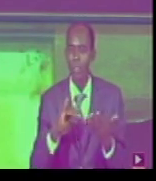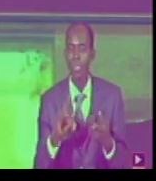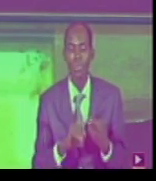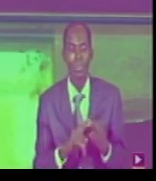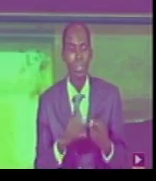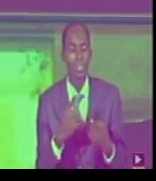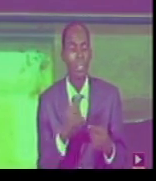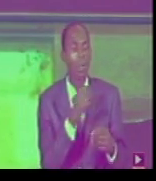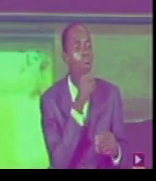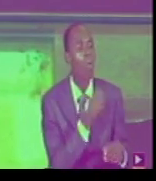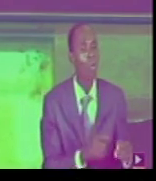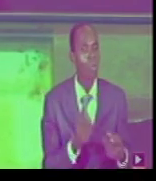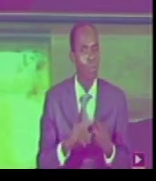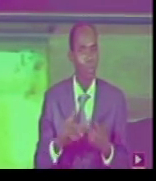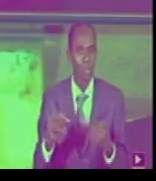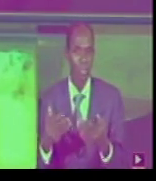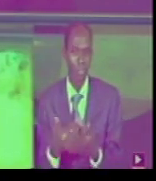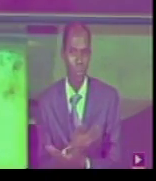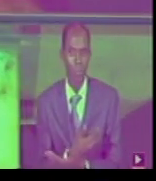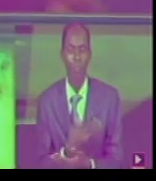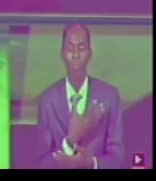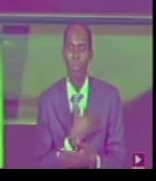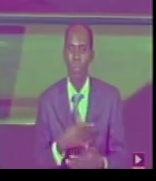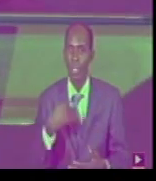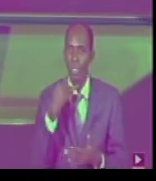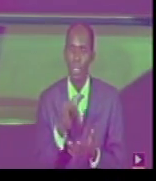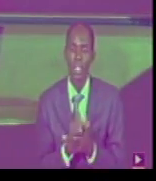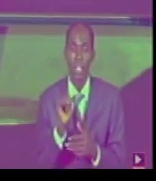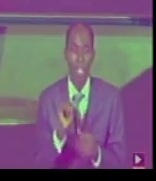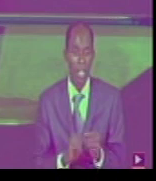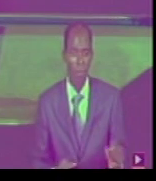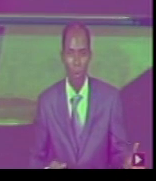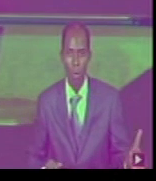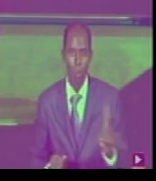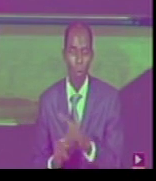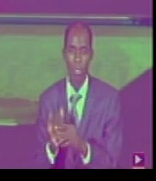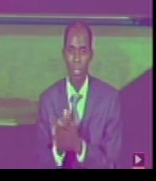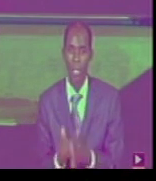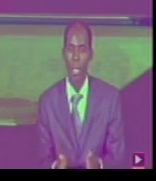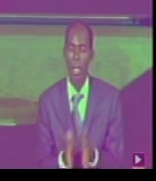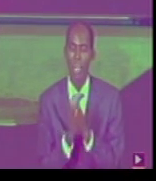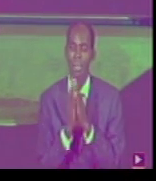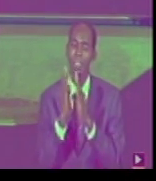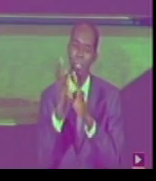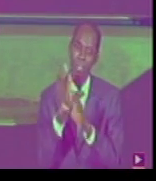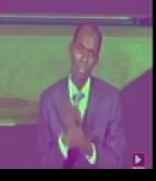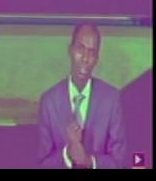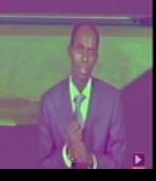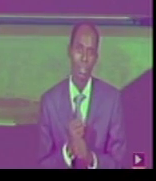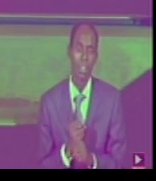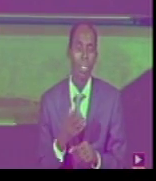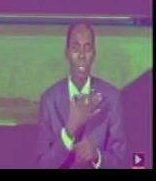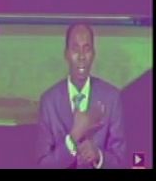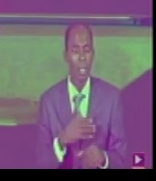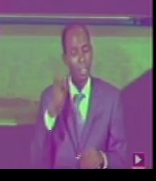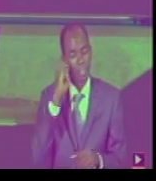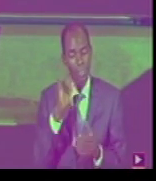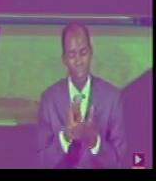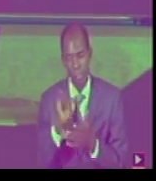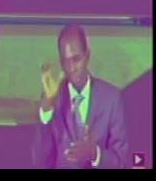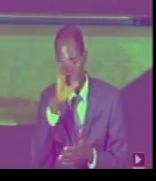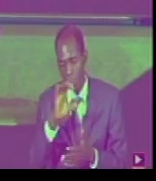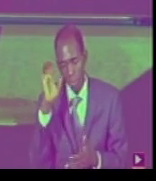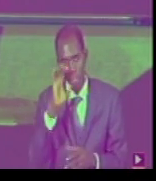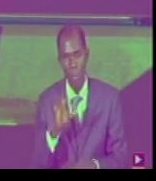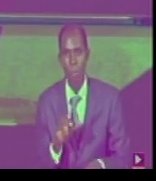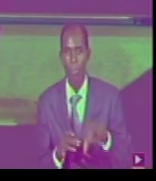new. And it says, everyone that asketh receiveth, and he that seeketh findeth,